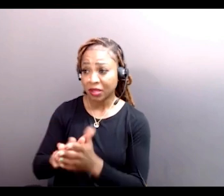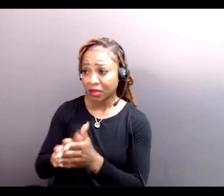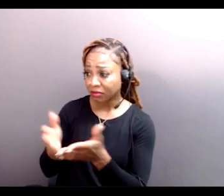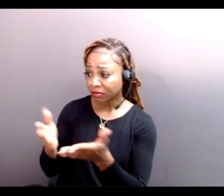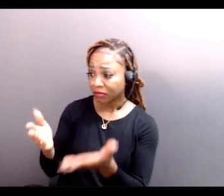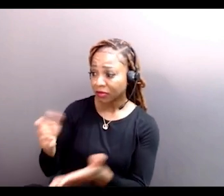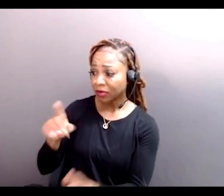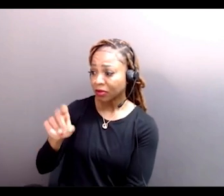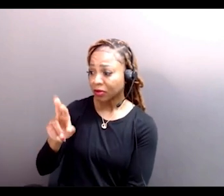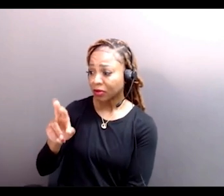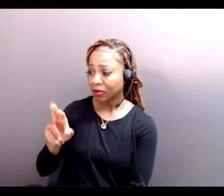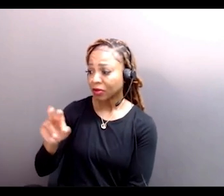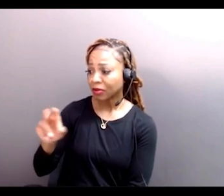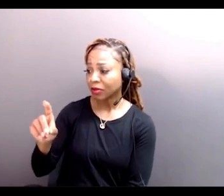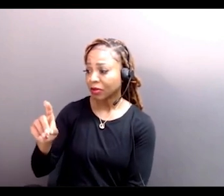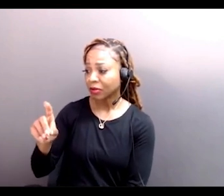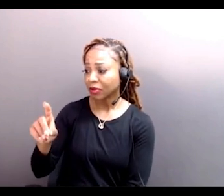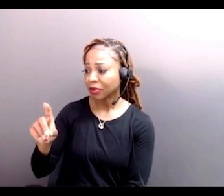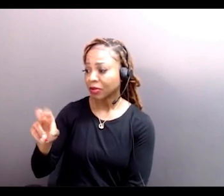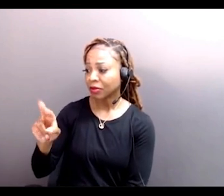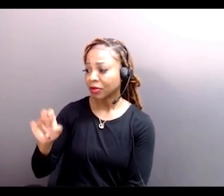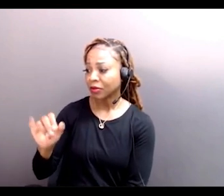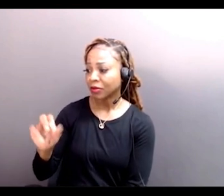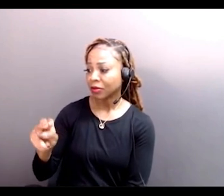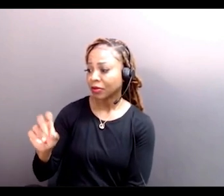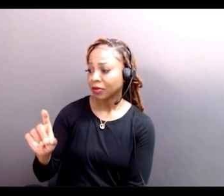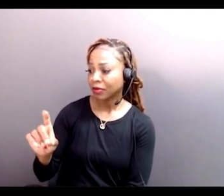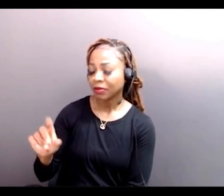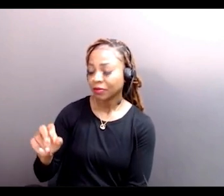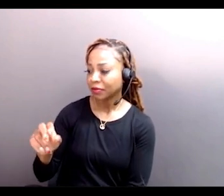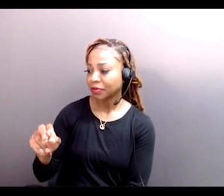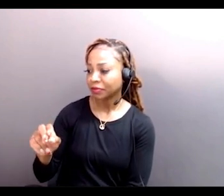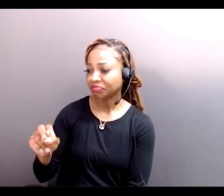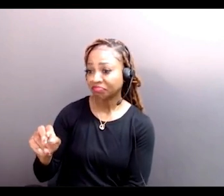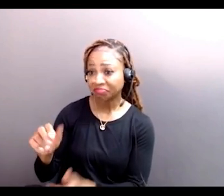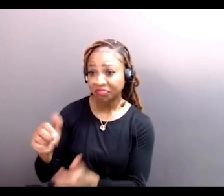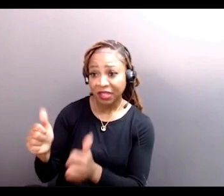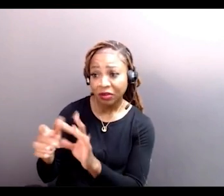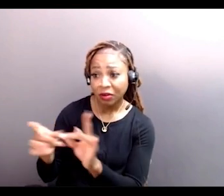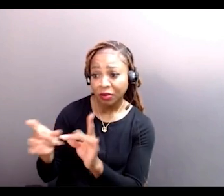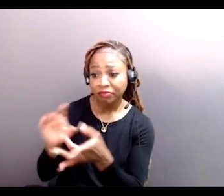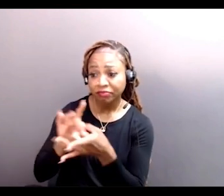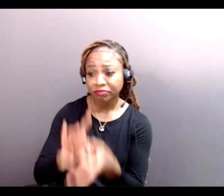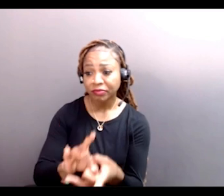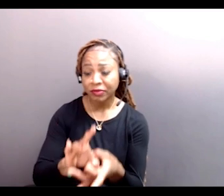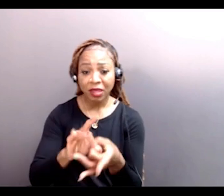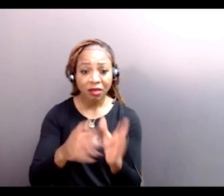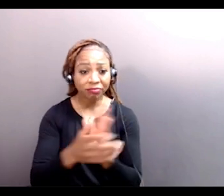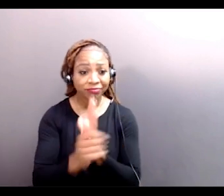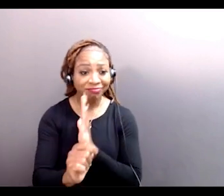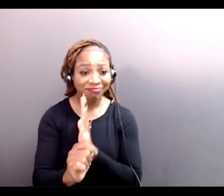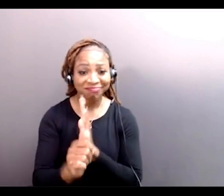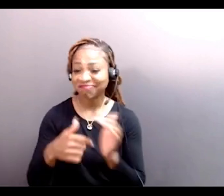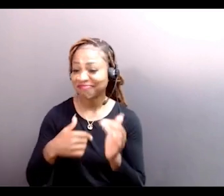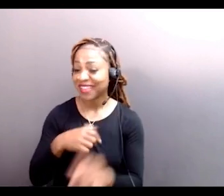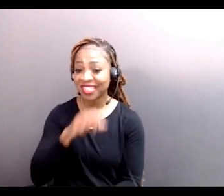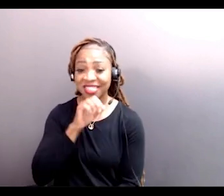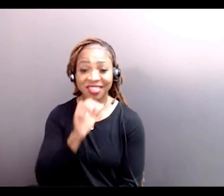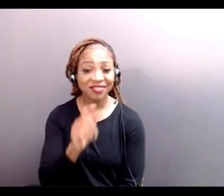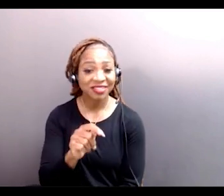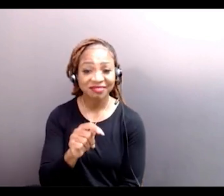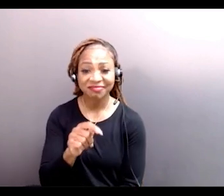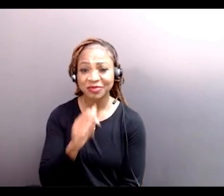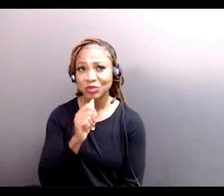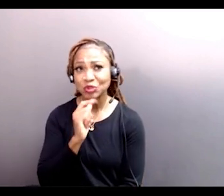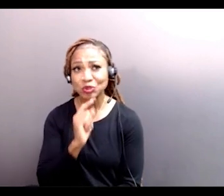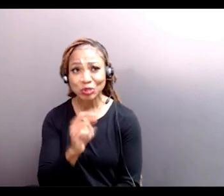like to any comments on the competencies? I love our competencies. I'm not sure if